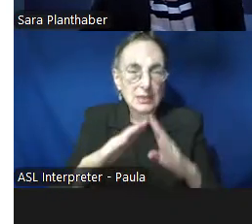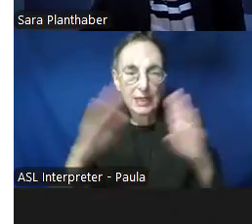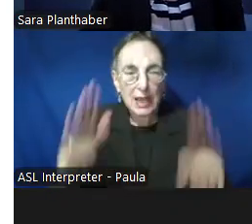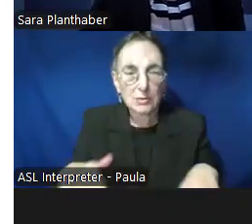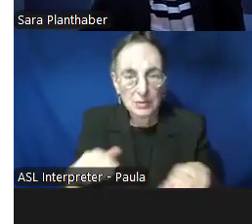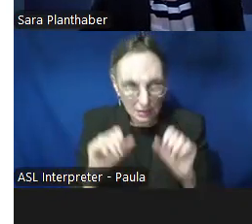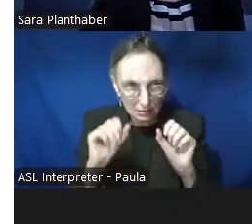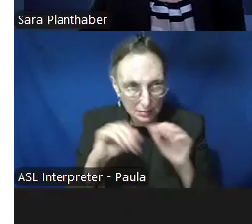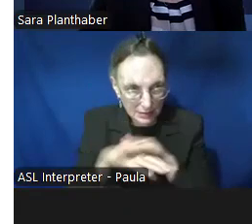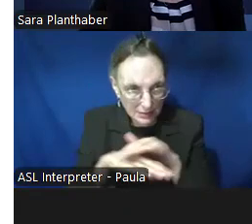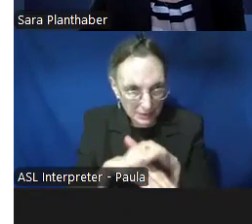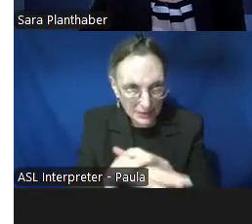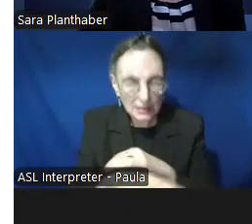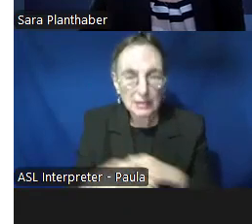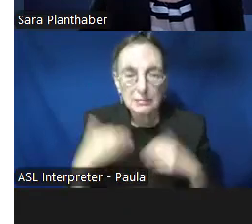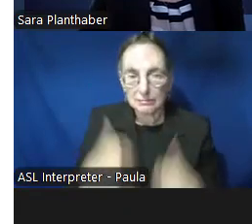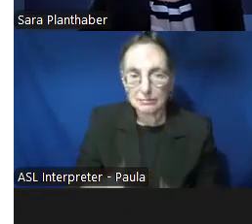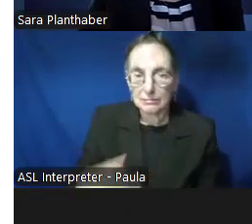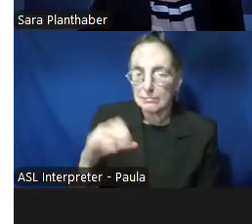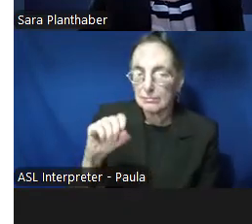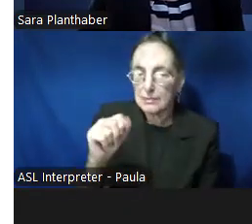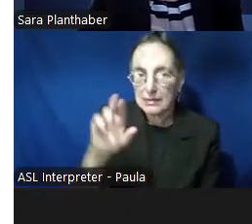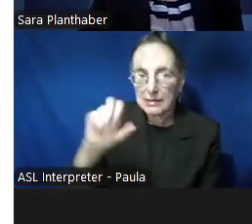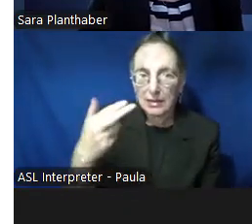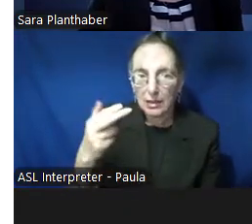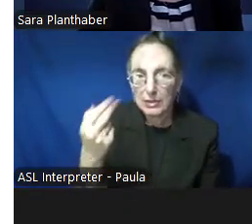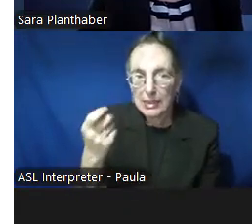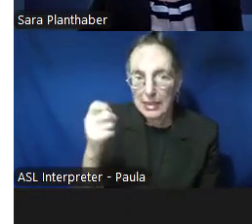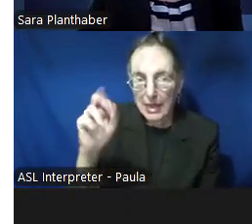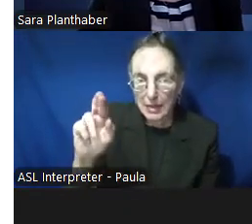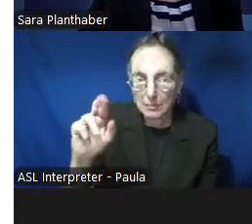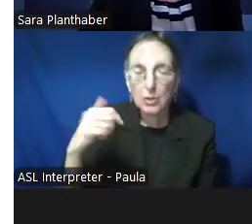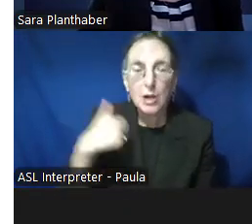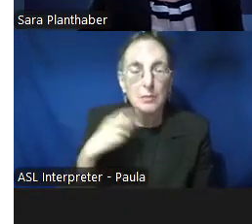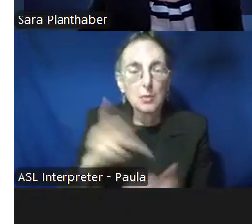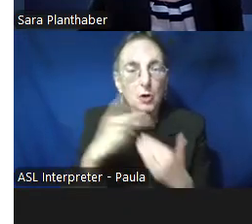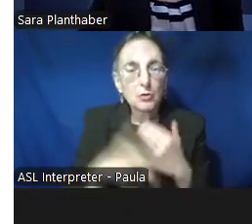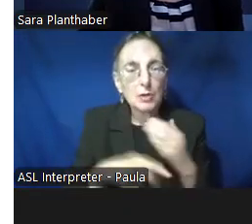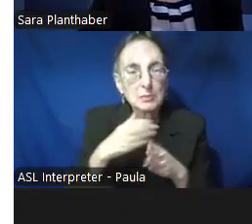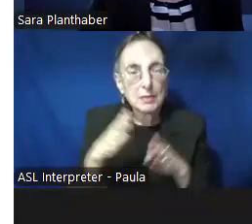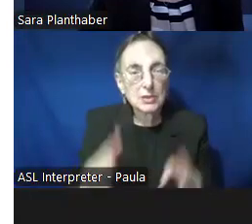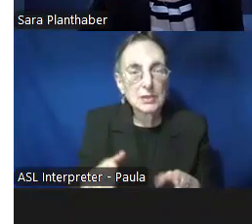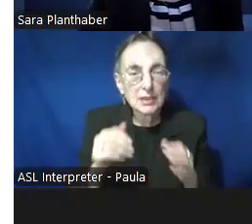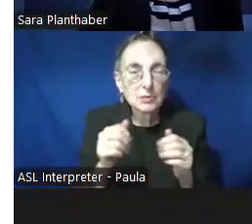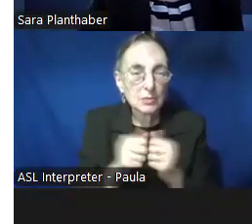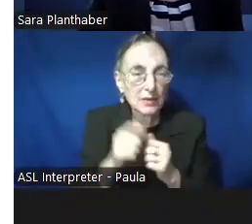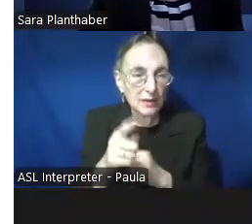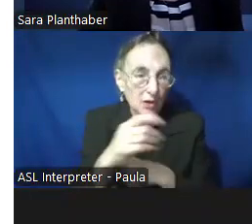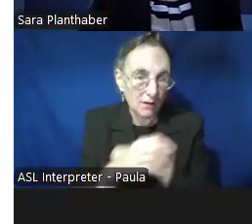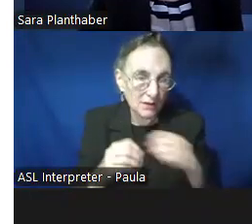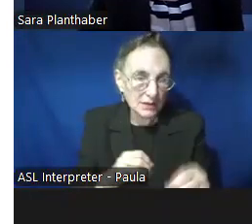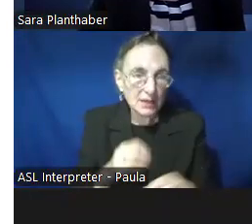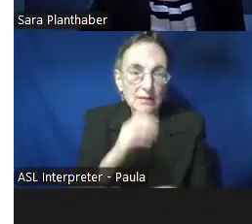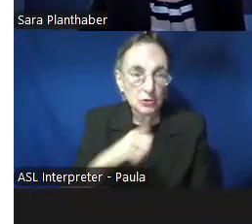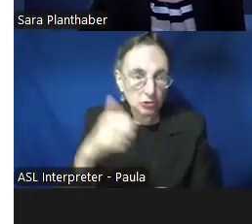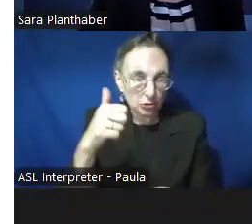My name is Sarah Planthaber, and I am an Aging Services Program Specialist at the with the Office of Elder Justice and Adult Protective